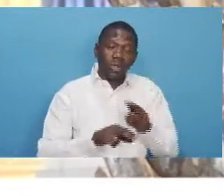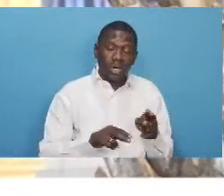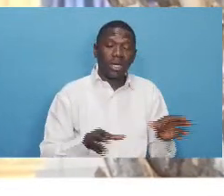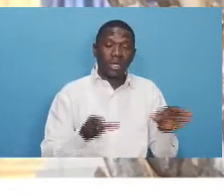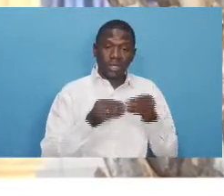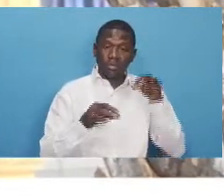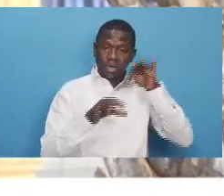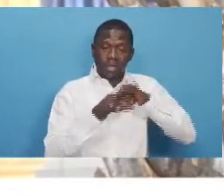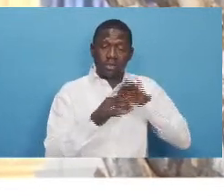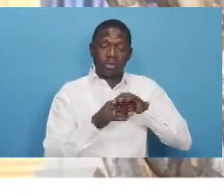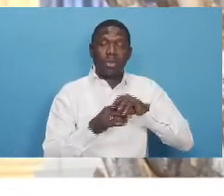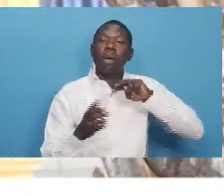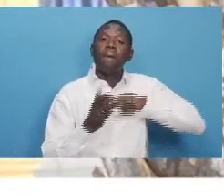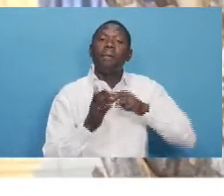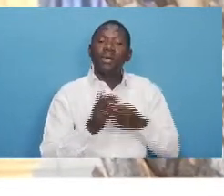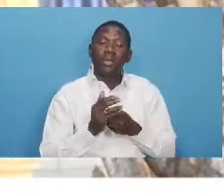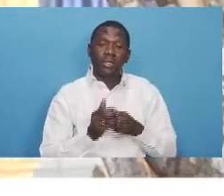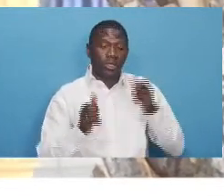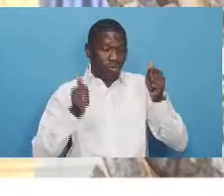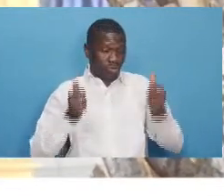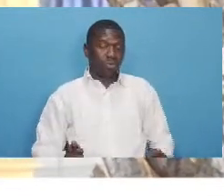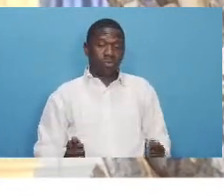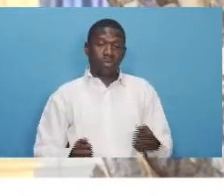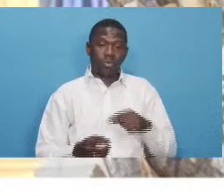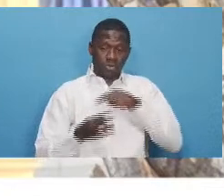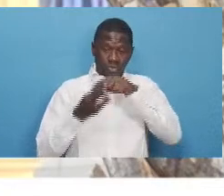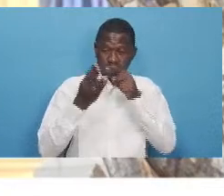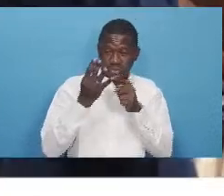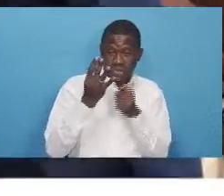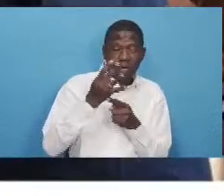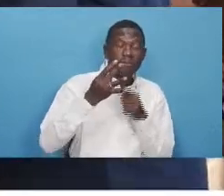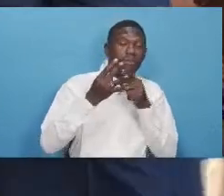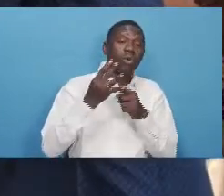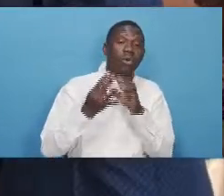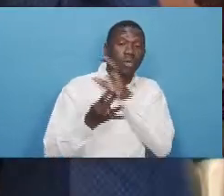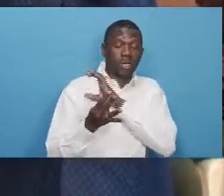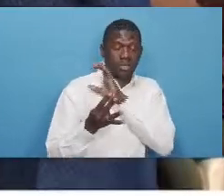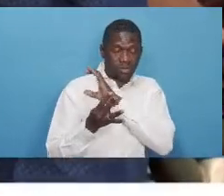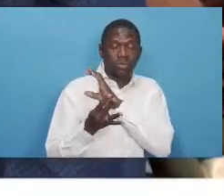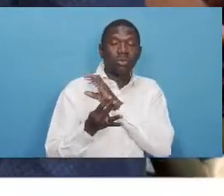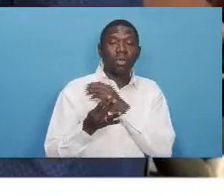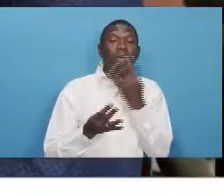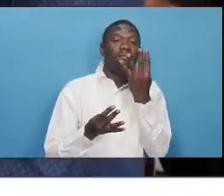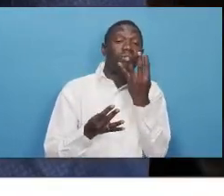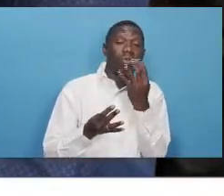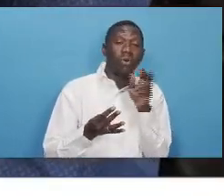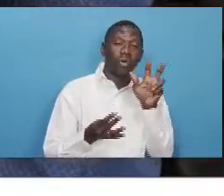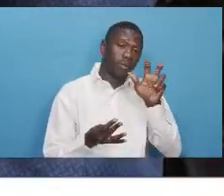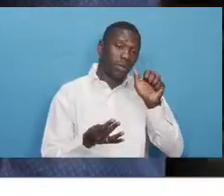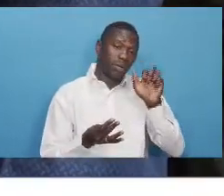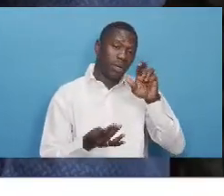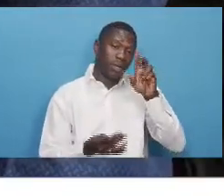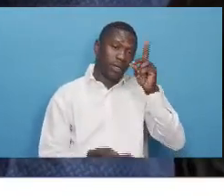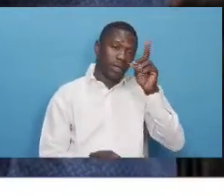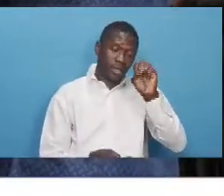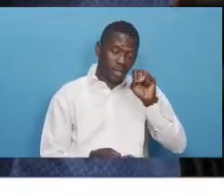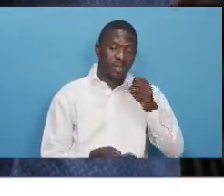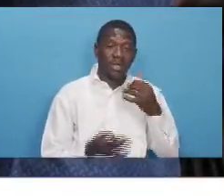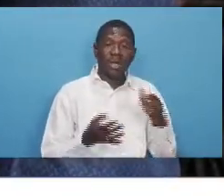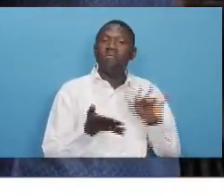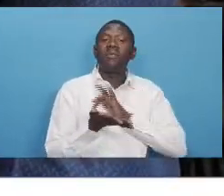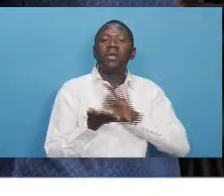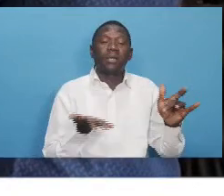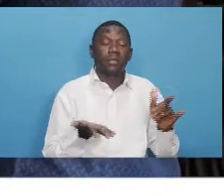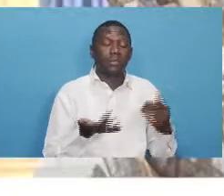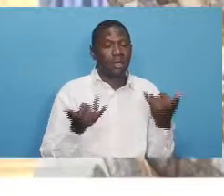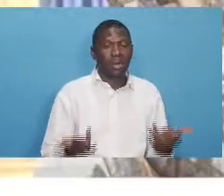So meaning that the seats for those 4 councils, 4 wards are now vacant. So based